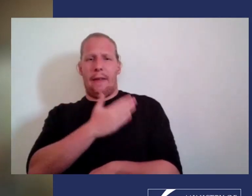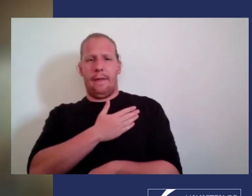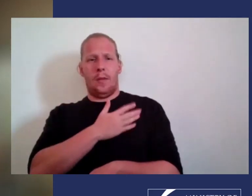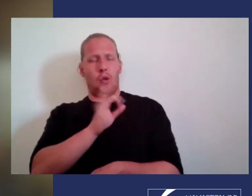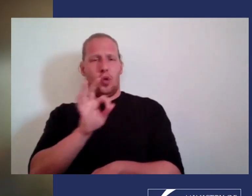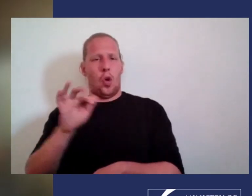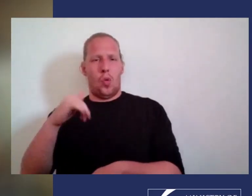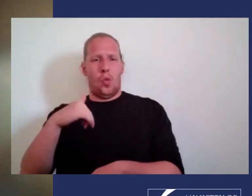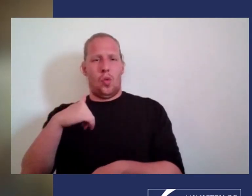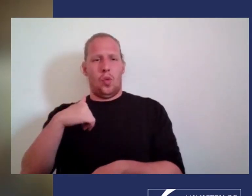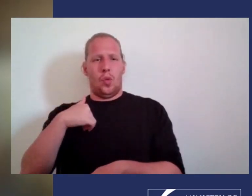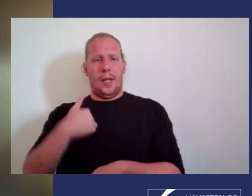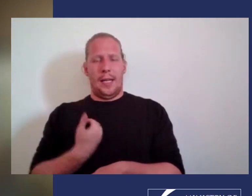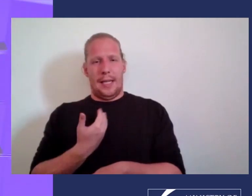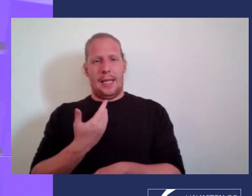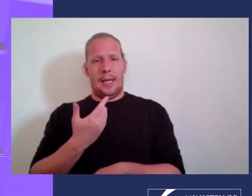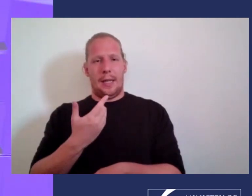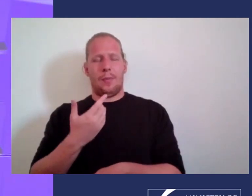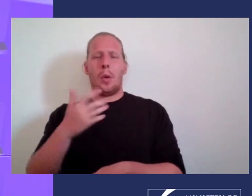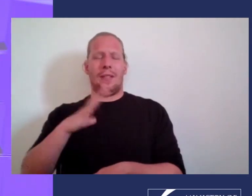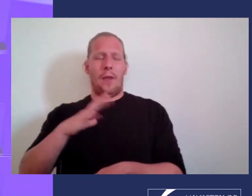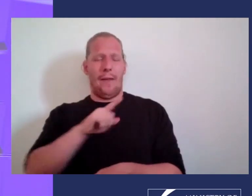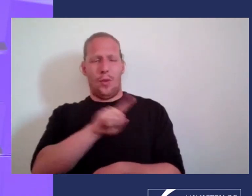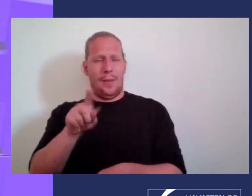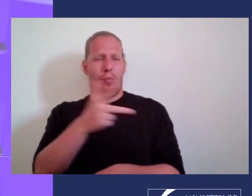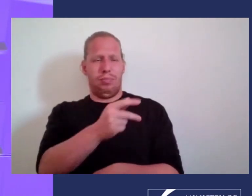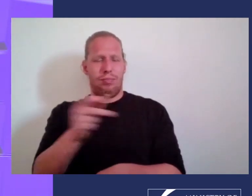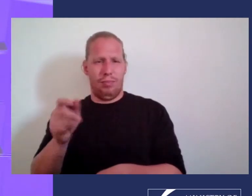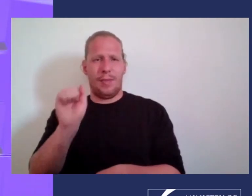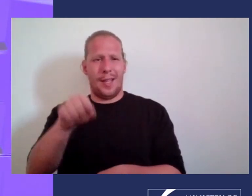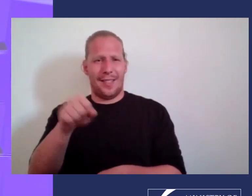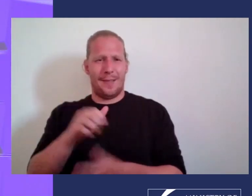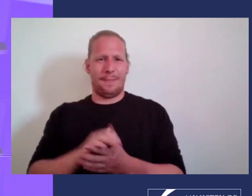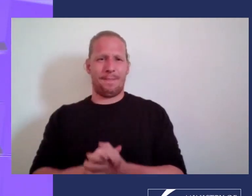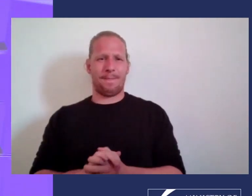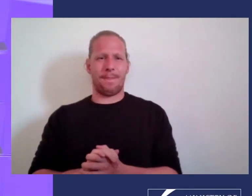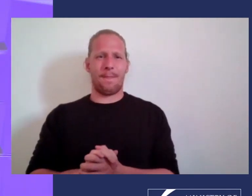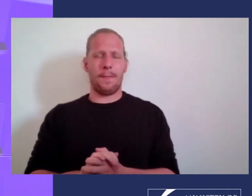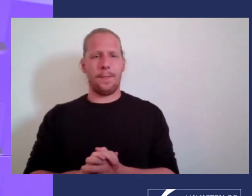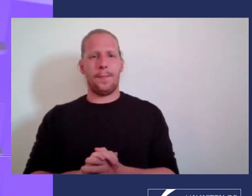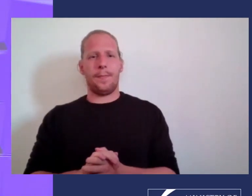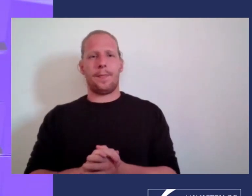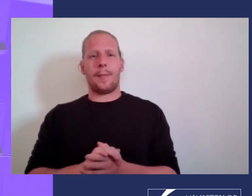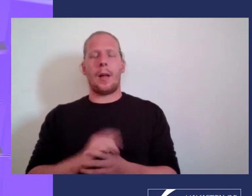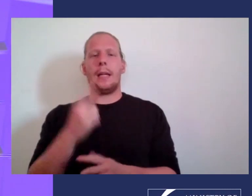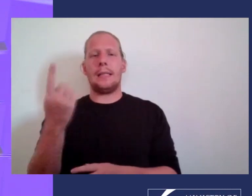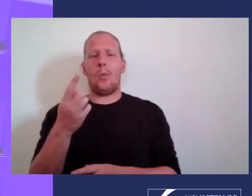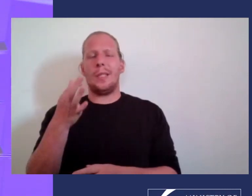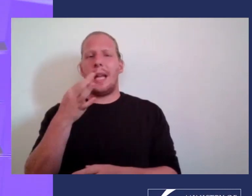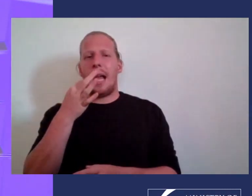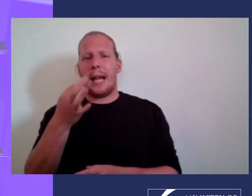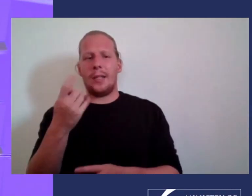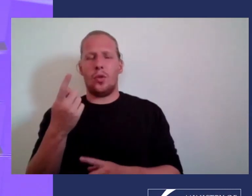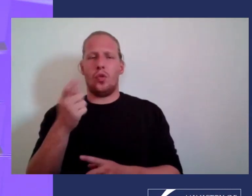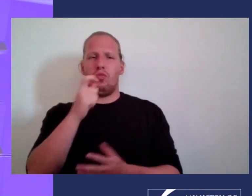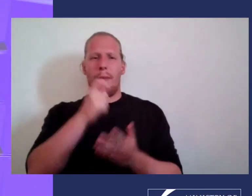any child not to receive it. Kapai, someone's asking how to report an adverse reaction, and I can tell you that. You